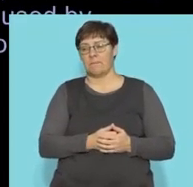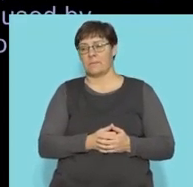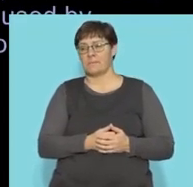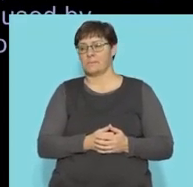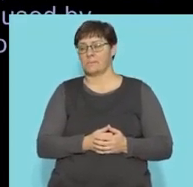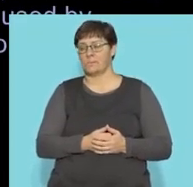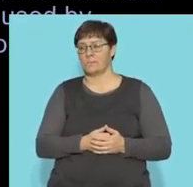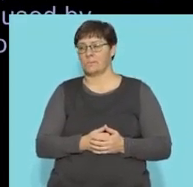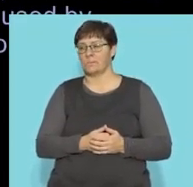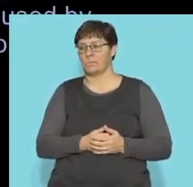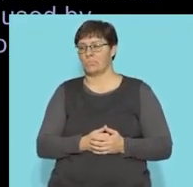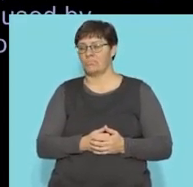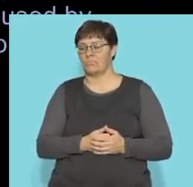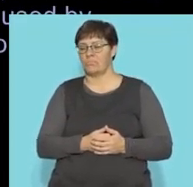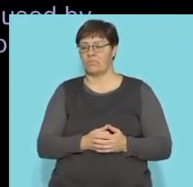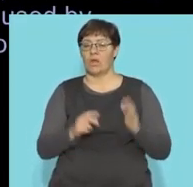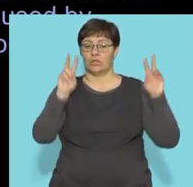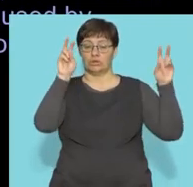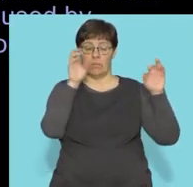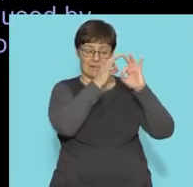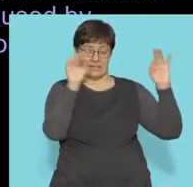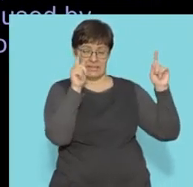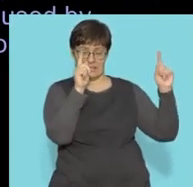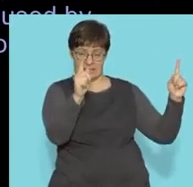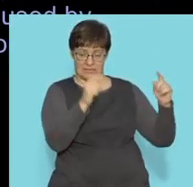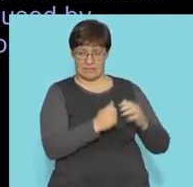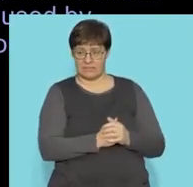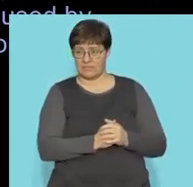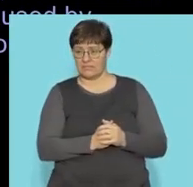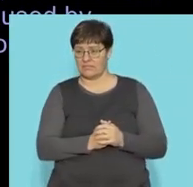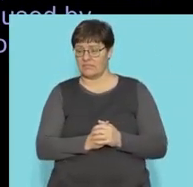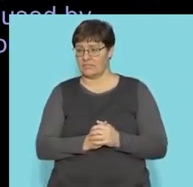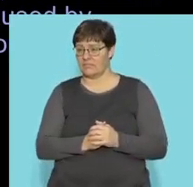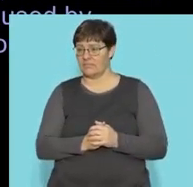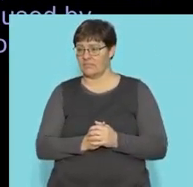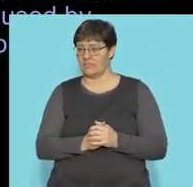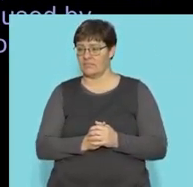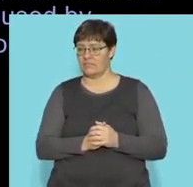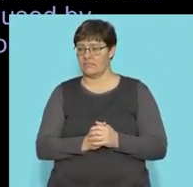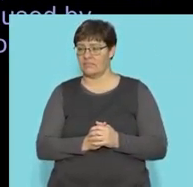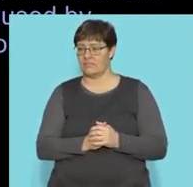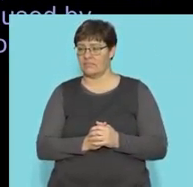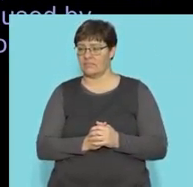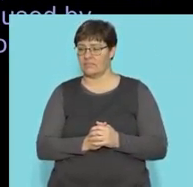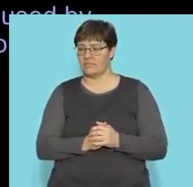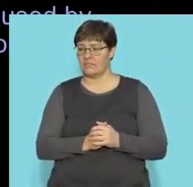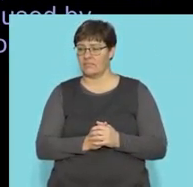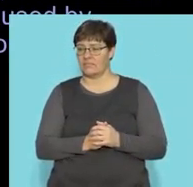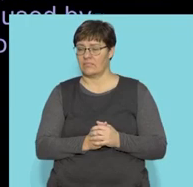So here's my topic sentence. Mortality refers to the death rate. Remember,